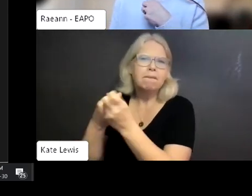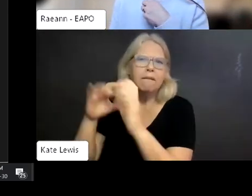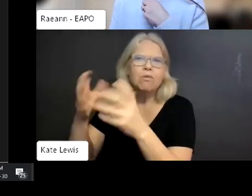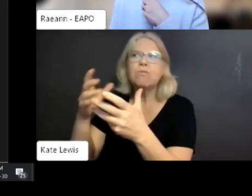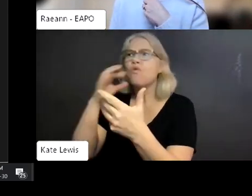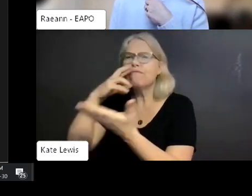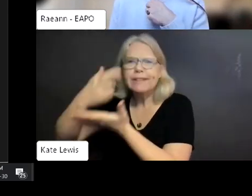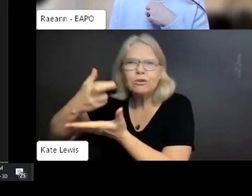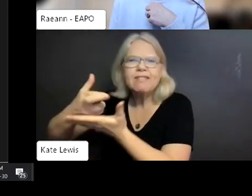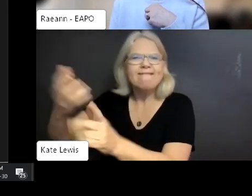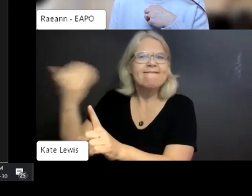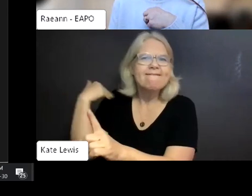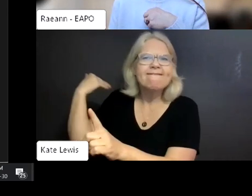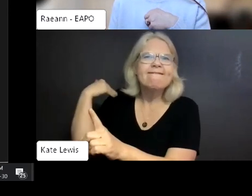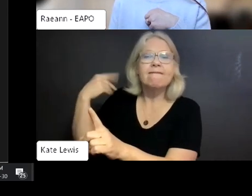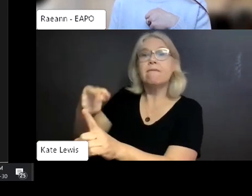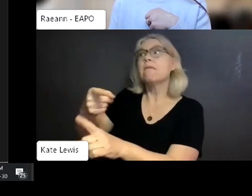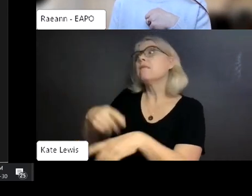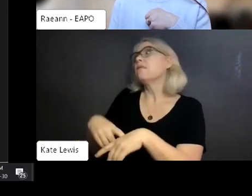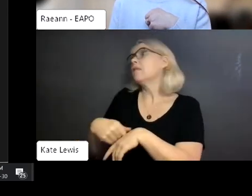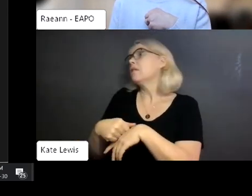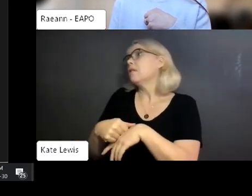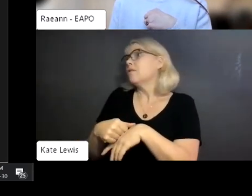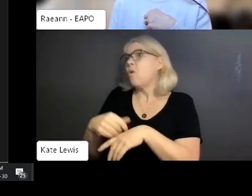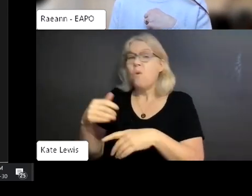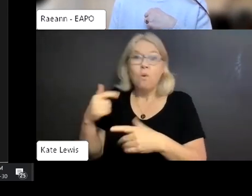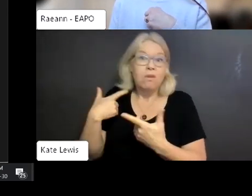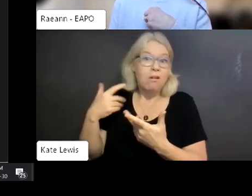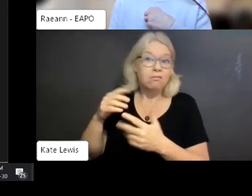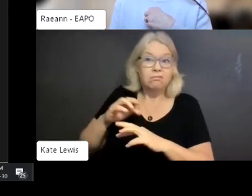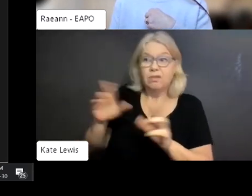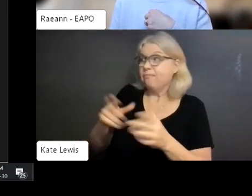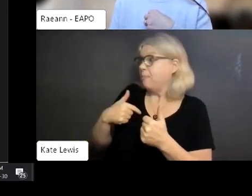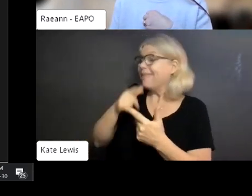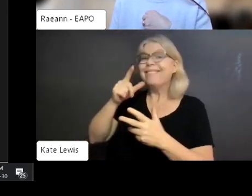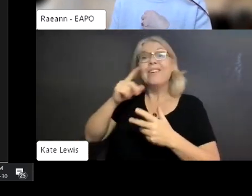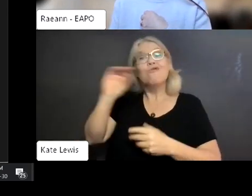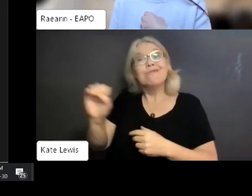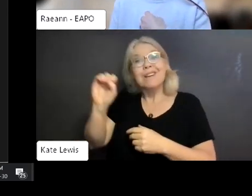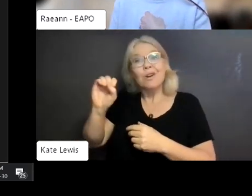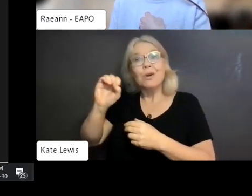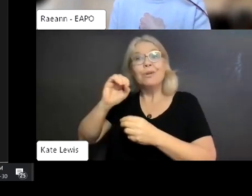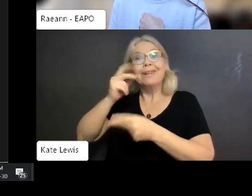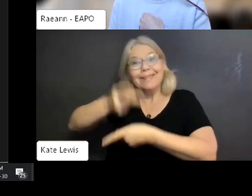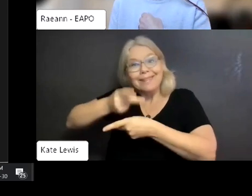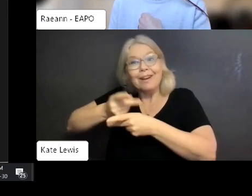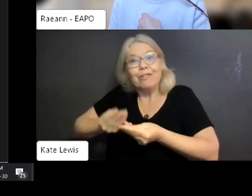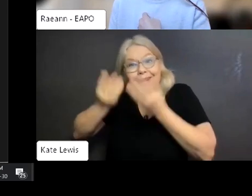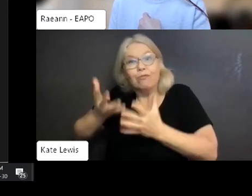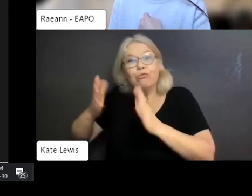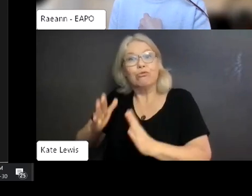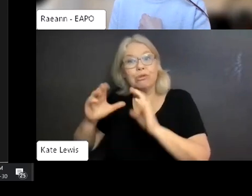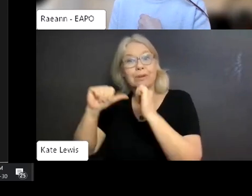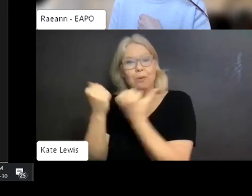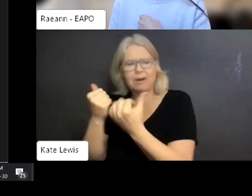great resources for the family caregivers. The Ontario Caregivers Association has caregiver support online